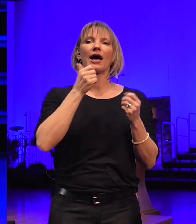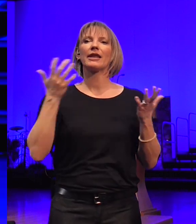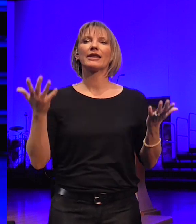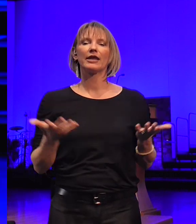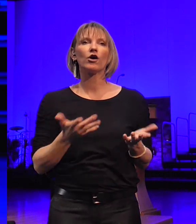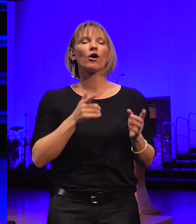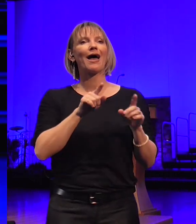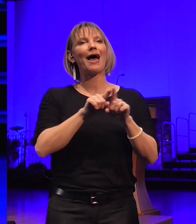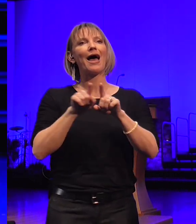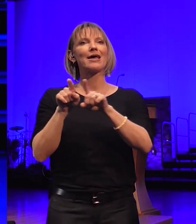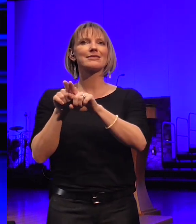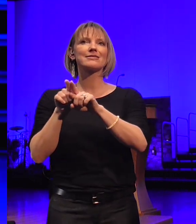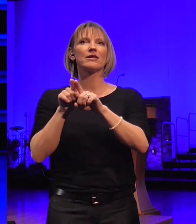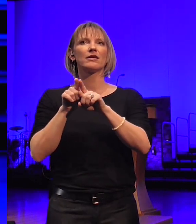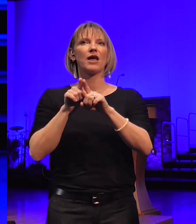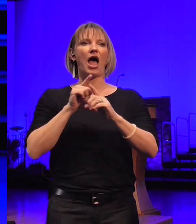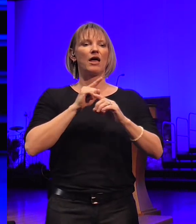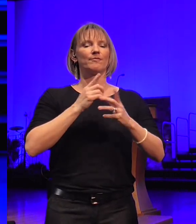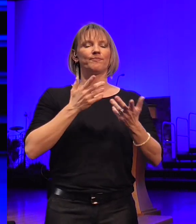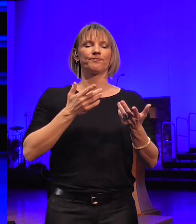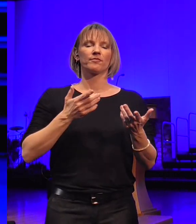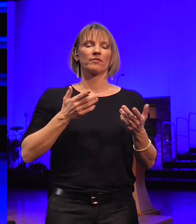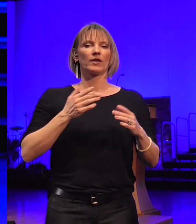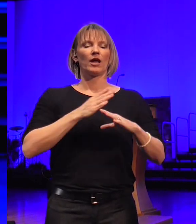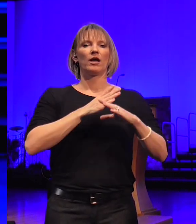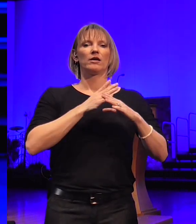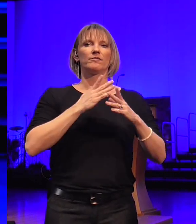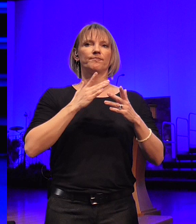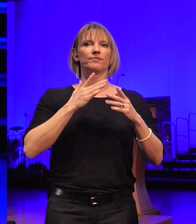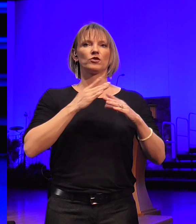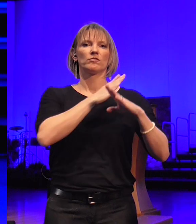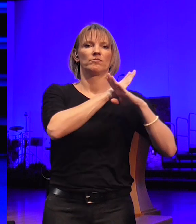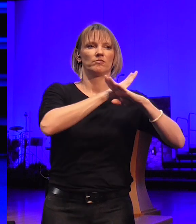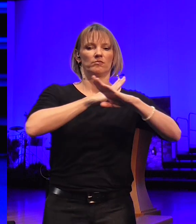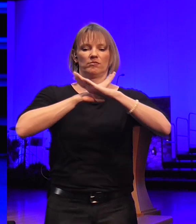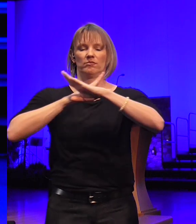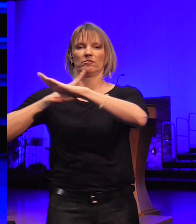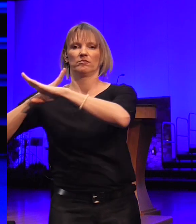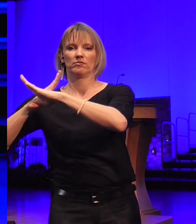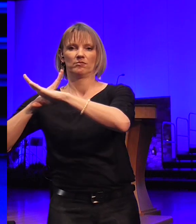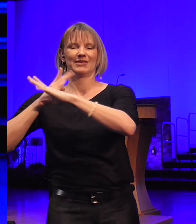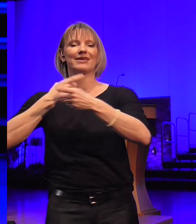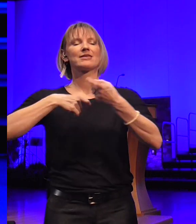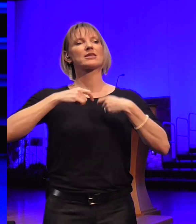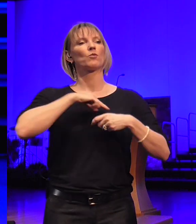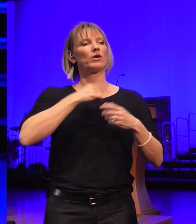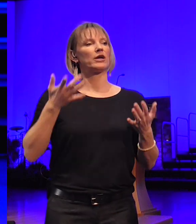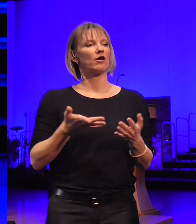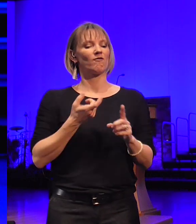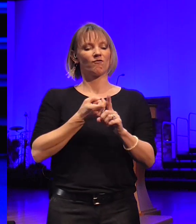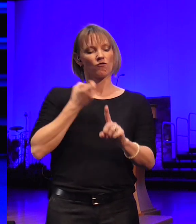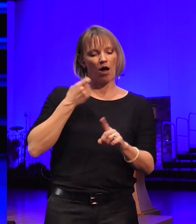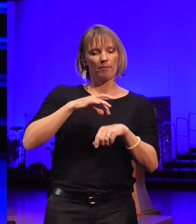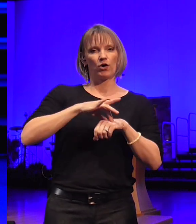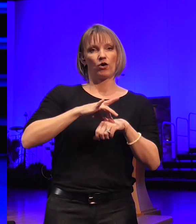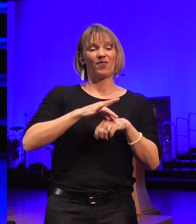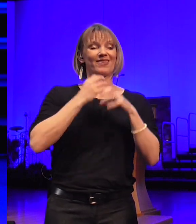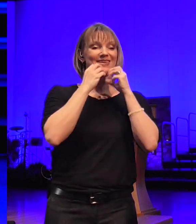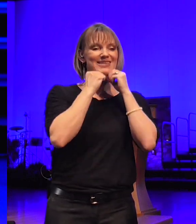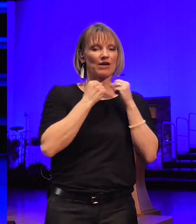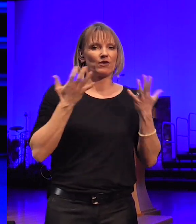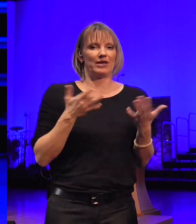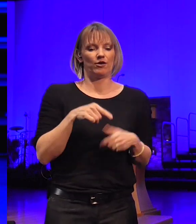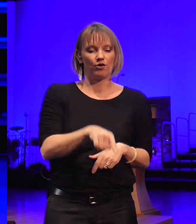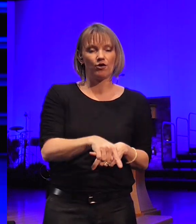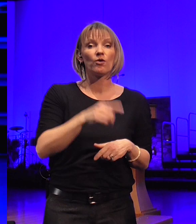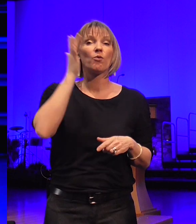some sort of obstacle course. We were brought forth by the earth, by the sacred in the earth, because each